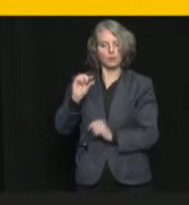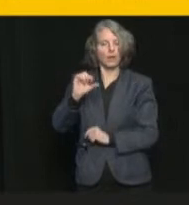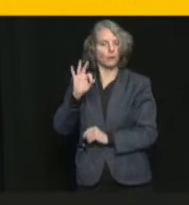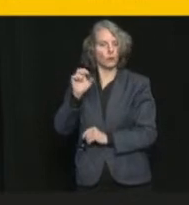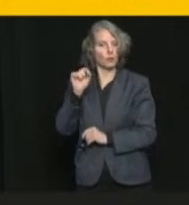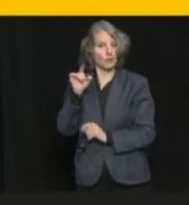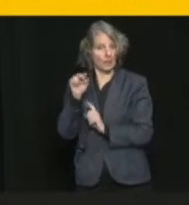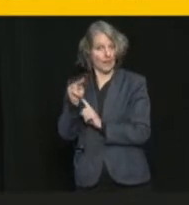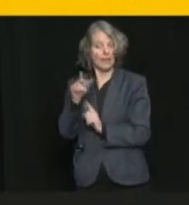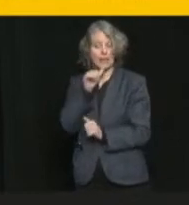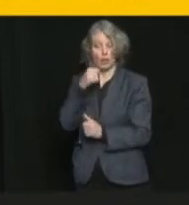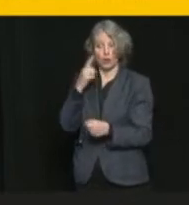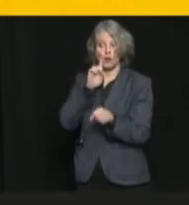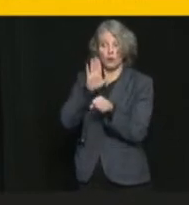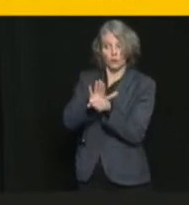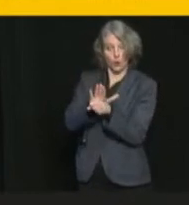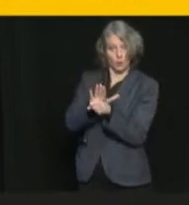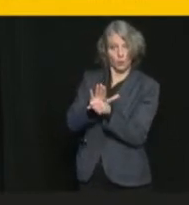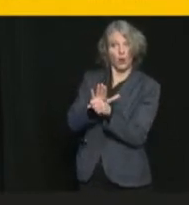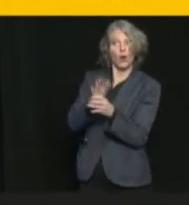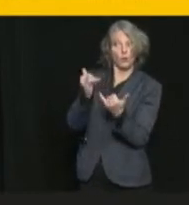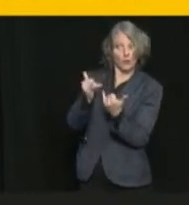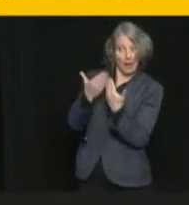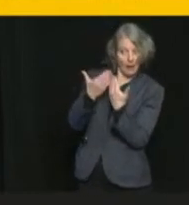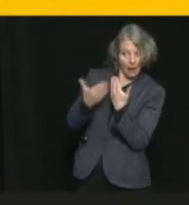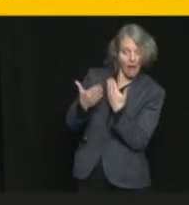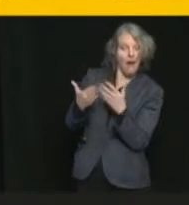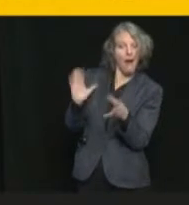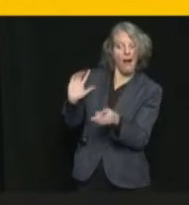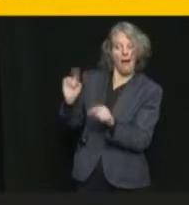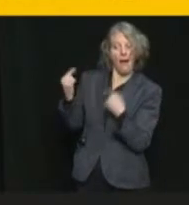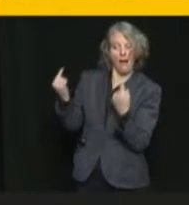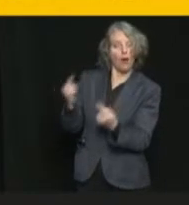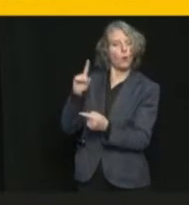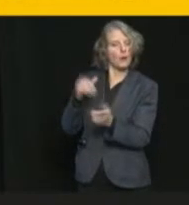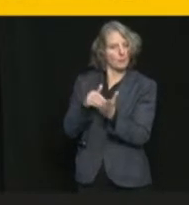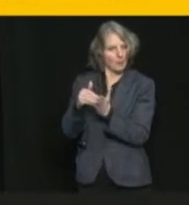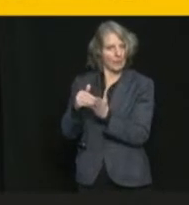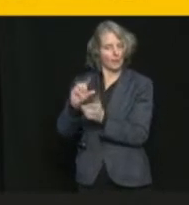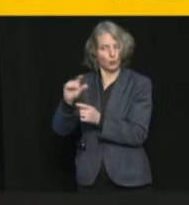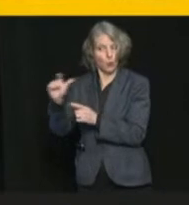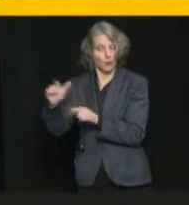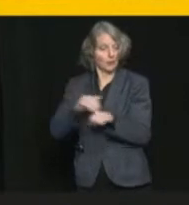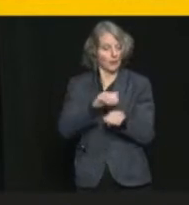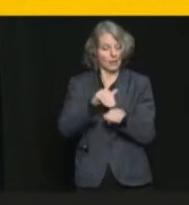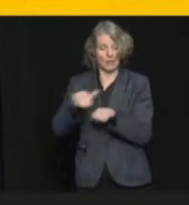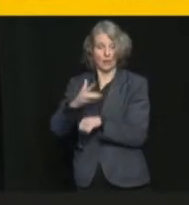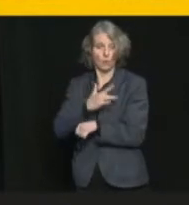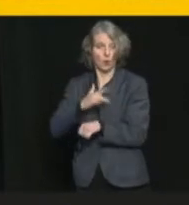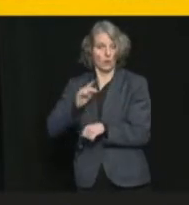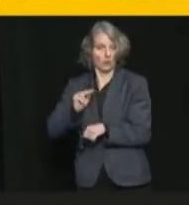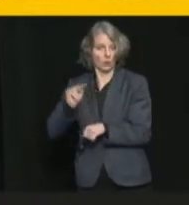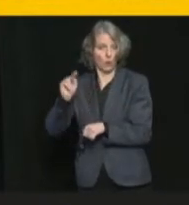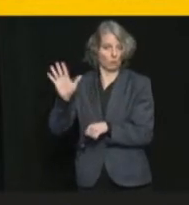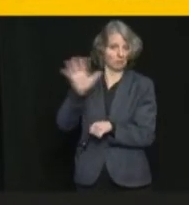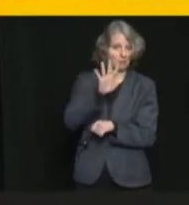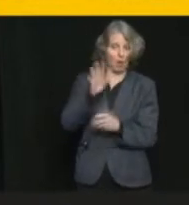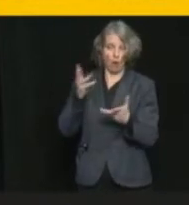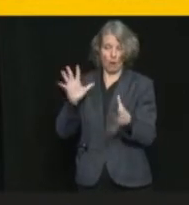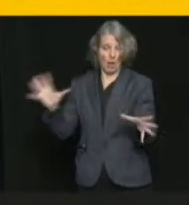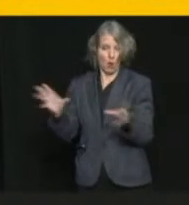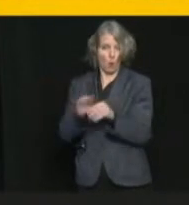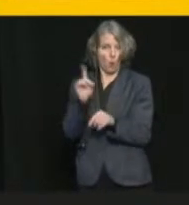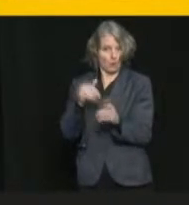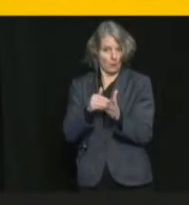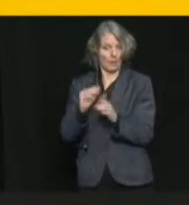as of today, almost 1 million vaccine doses have been delivered to the provinces and territories. We're working day in